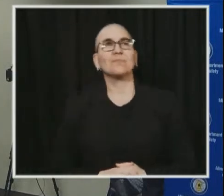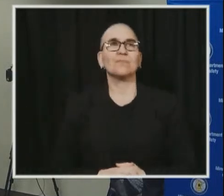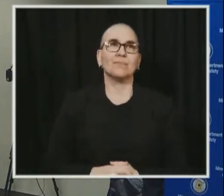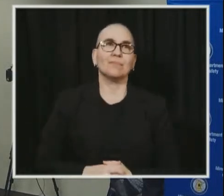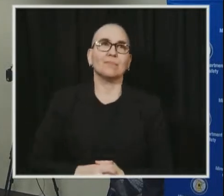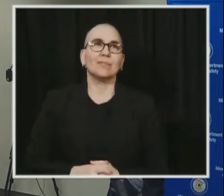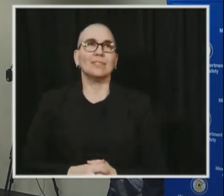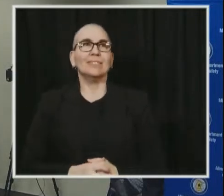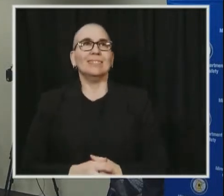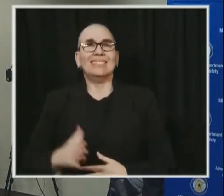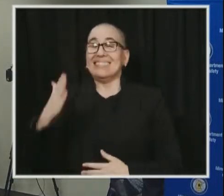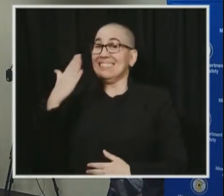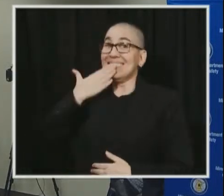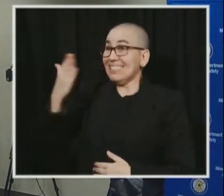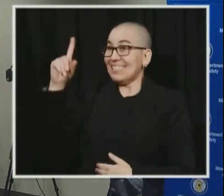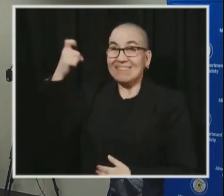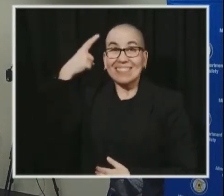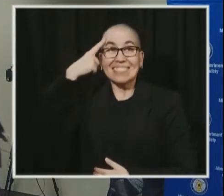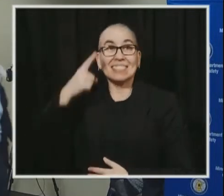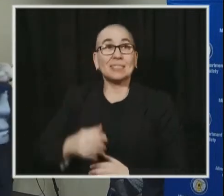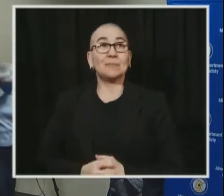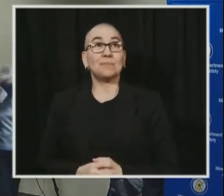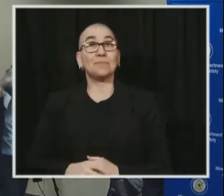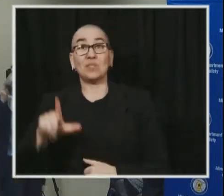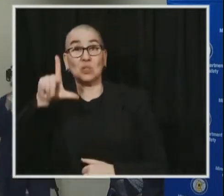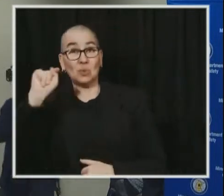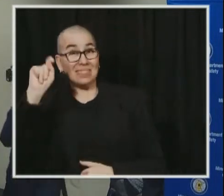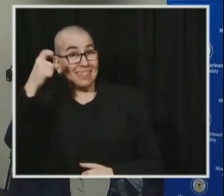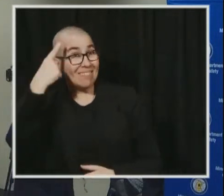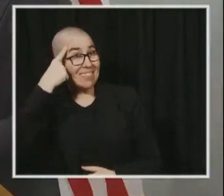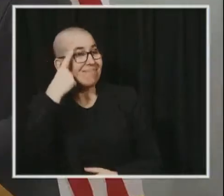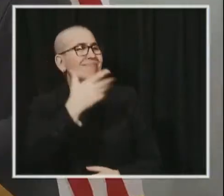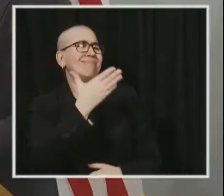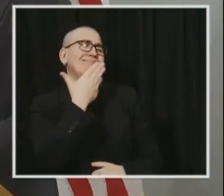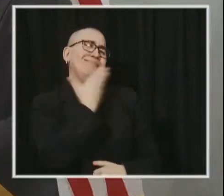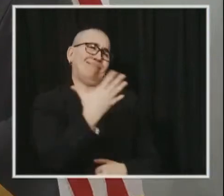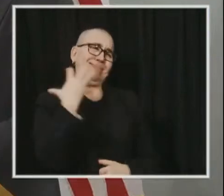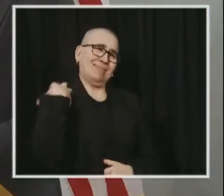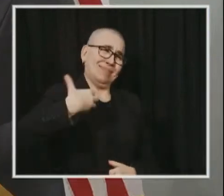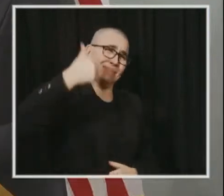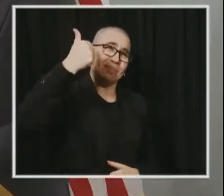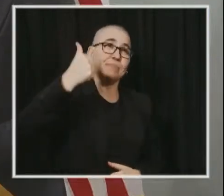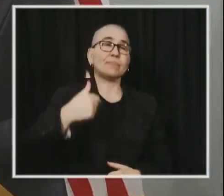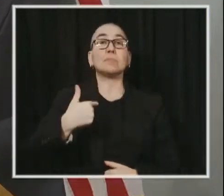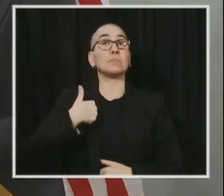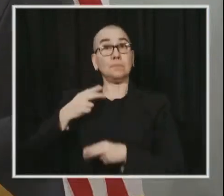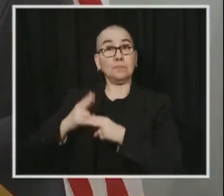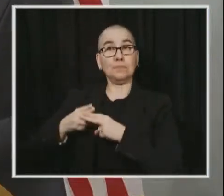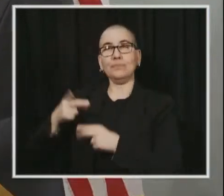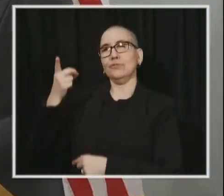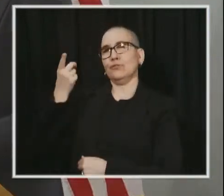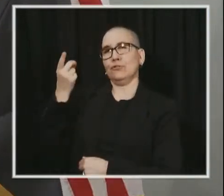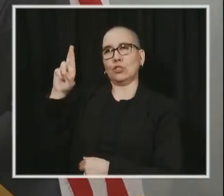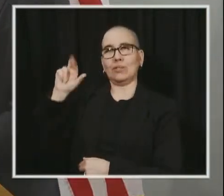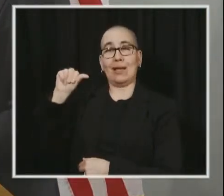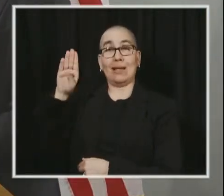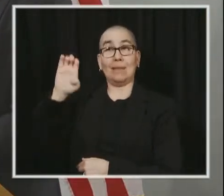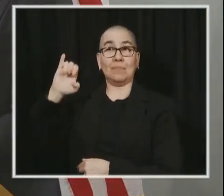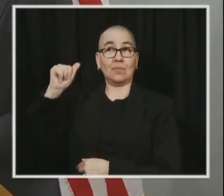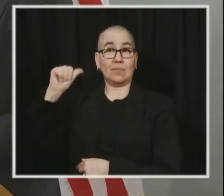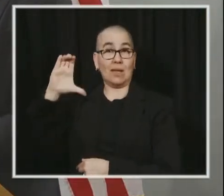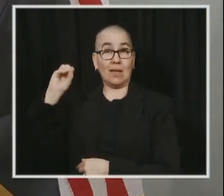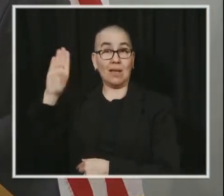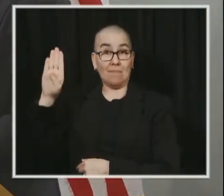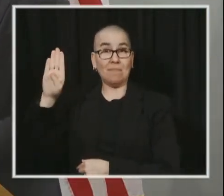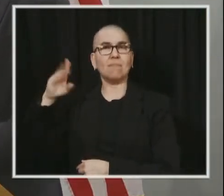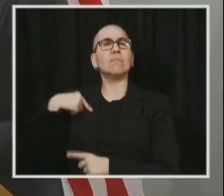Thank you, Governor, Lieutenant Governor, and Commissioner Malcolm. Really happy to be with you. I'm Abe Jacob, Chief Quality Officer for mHealth Fairview.